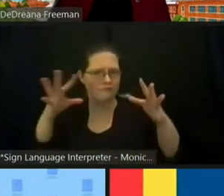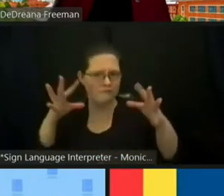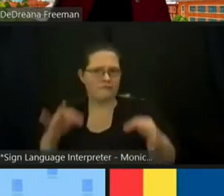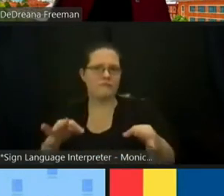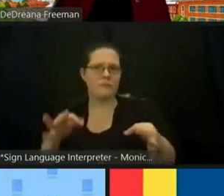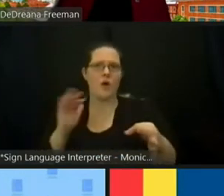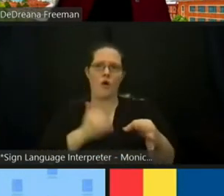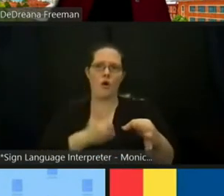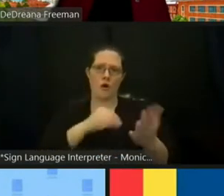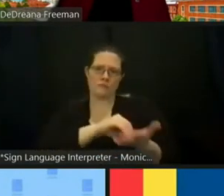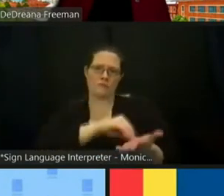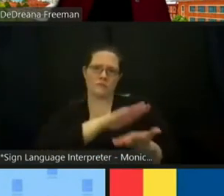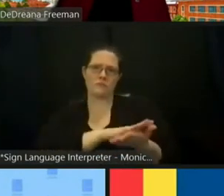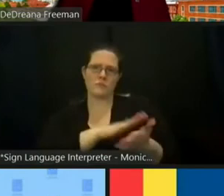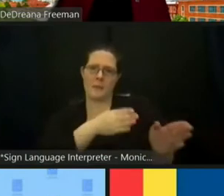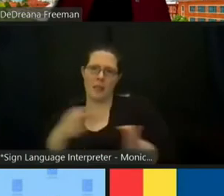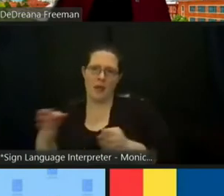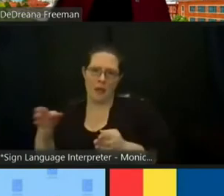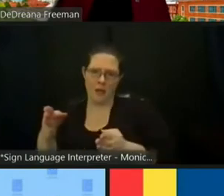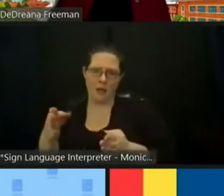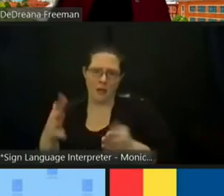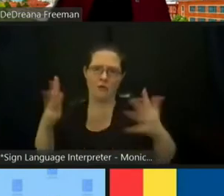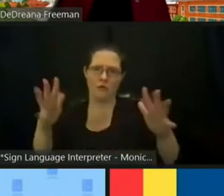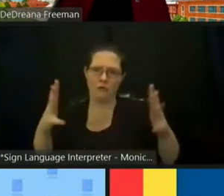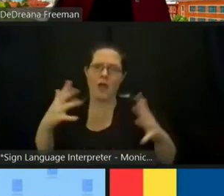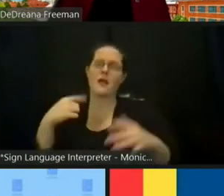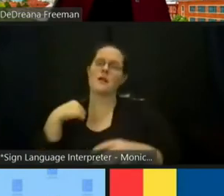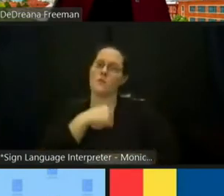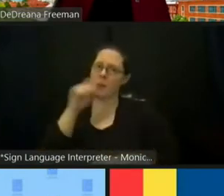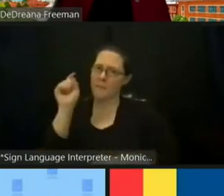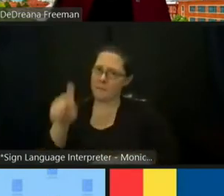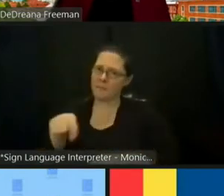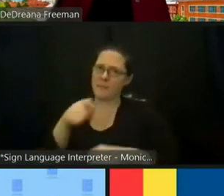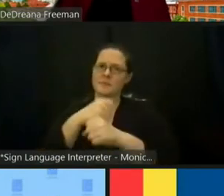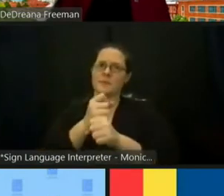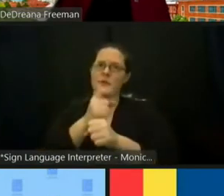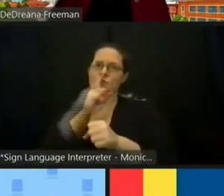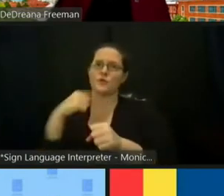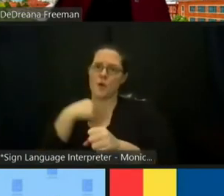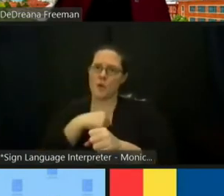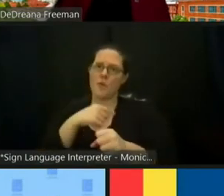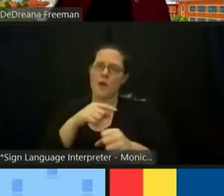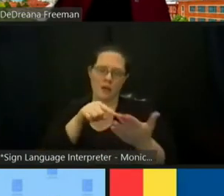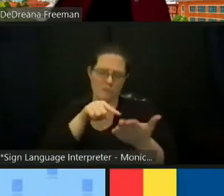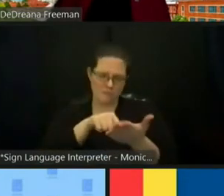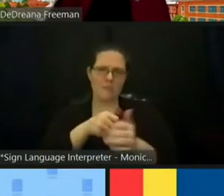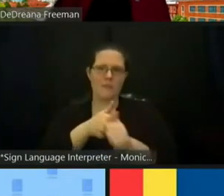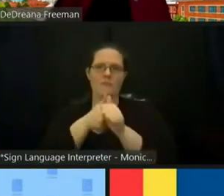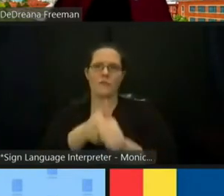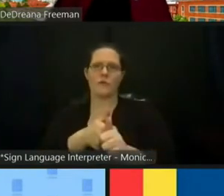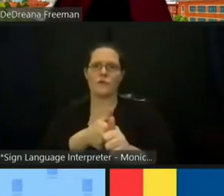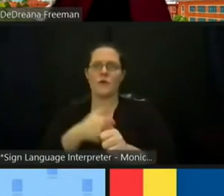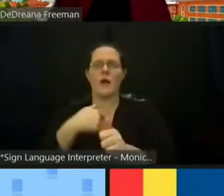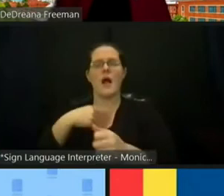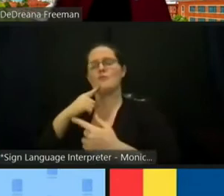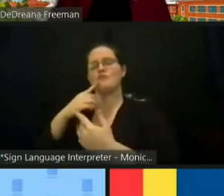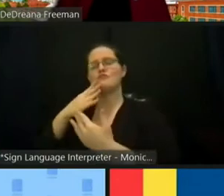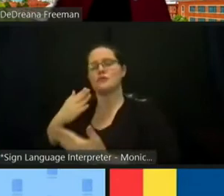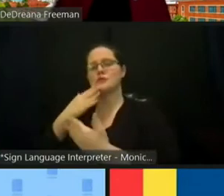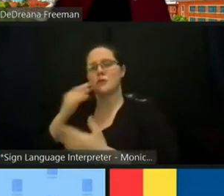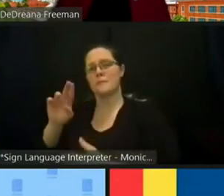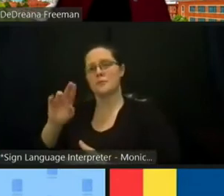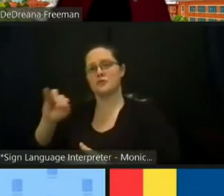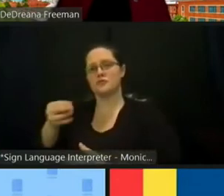in our plans, but we need to make sure that we are acting on it. And I appreciate Mr. Johnson and Mr. Scott's